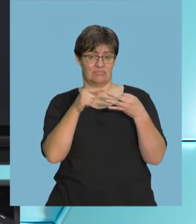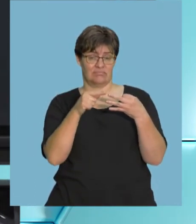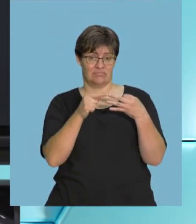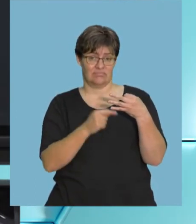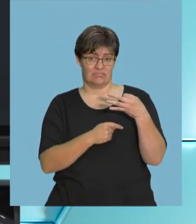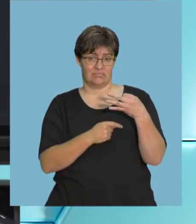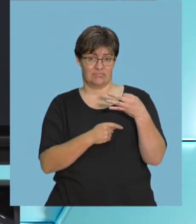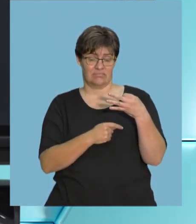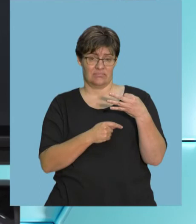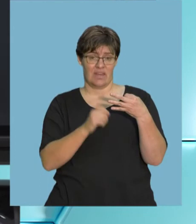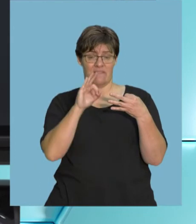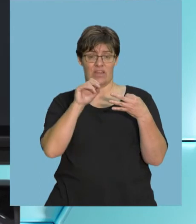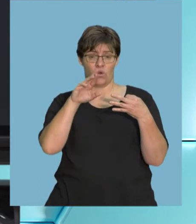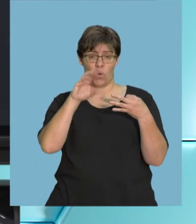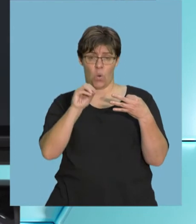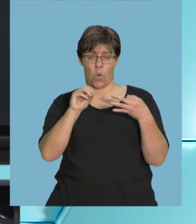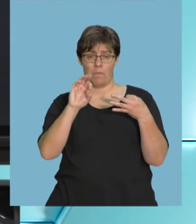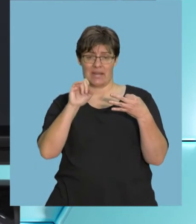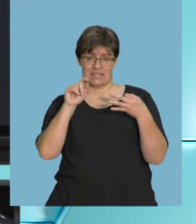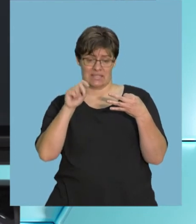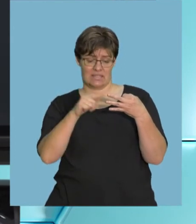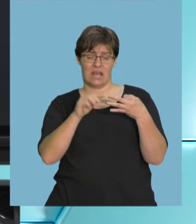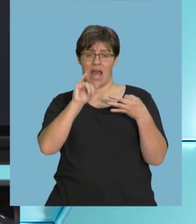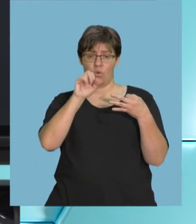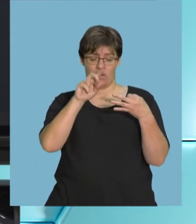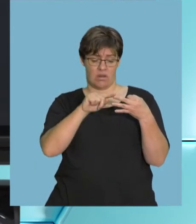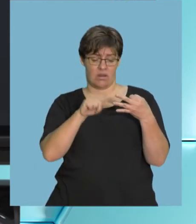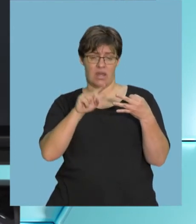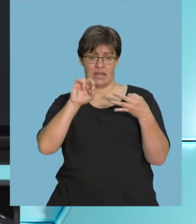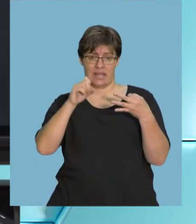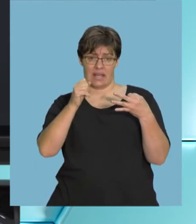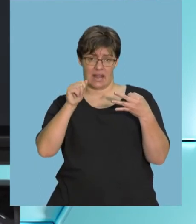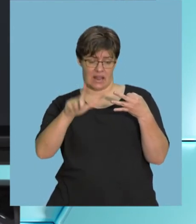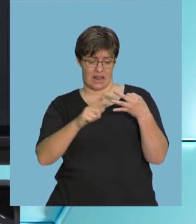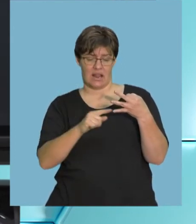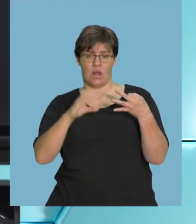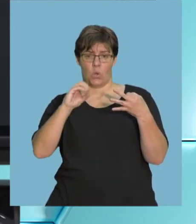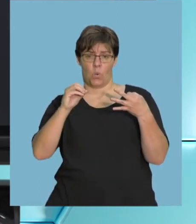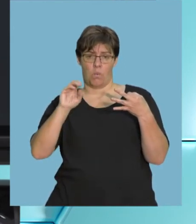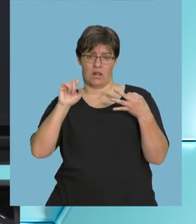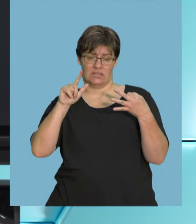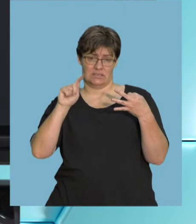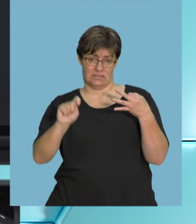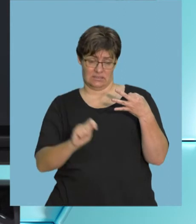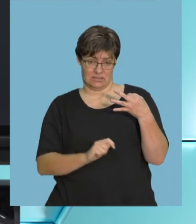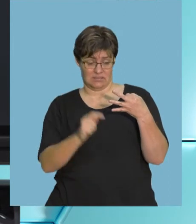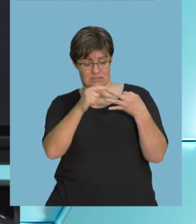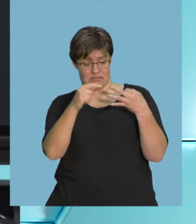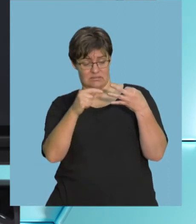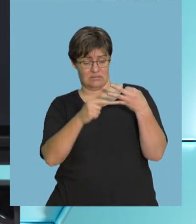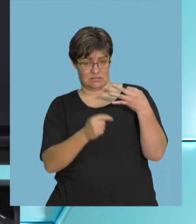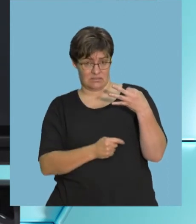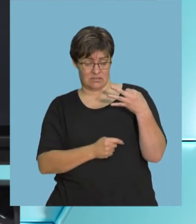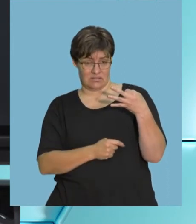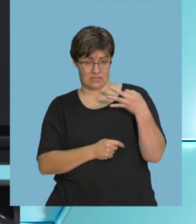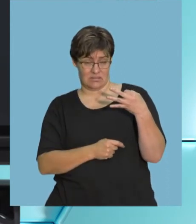elements which we refer to as ferromagnetic elements, which is iron, nickel, and cobalt, right? So these